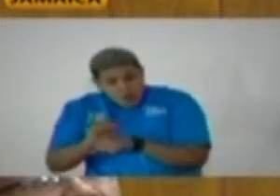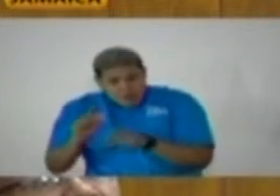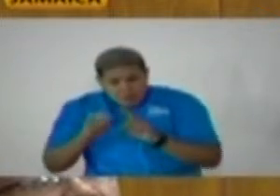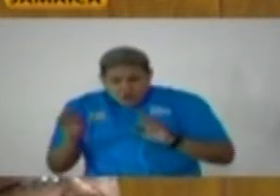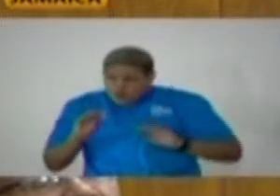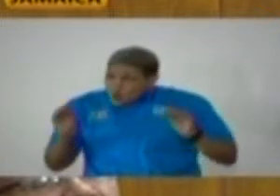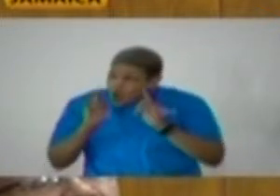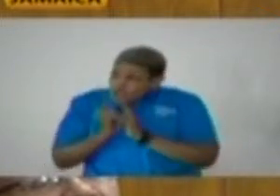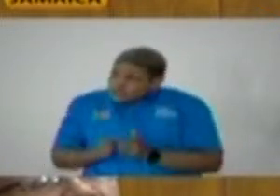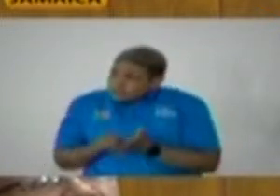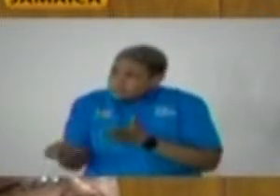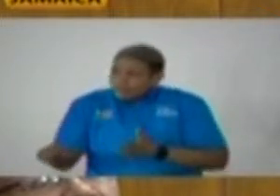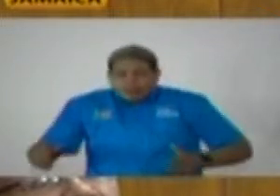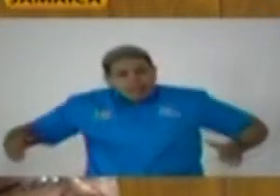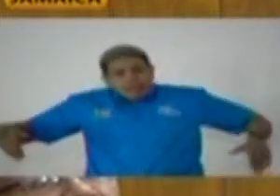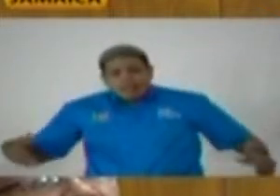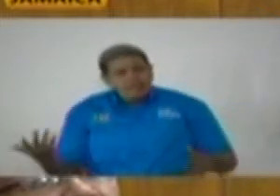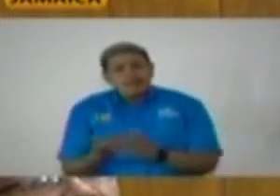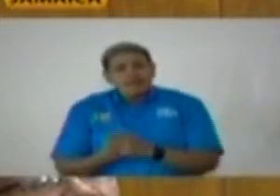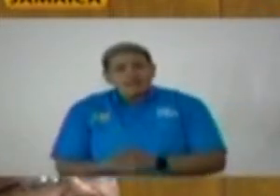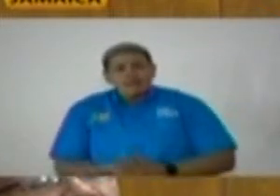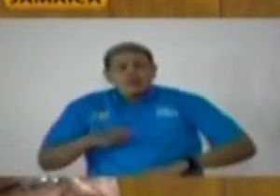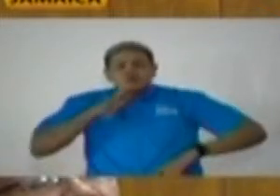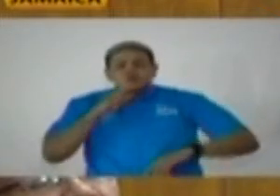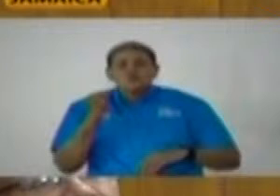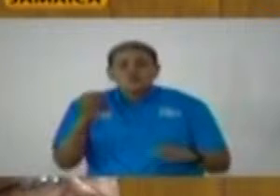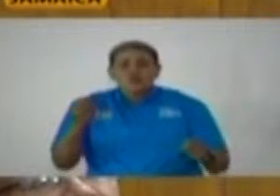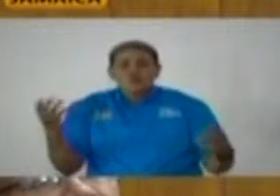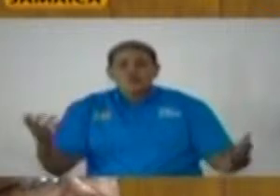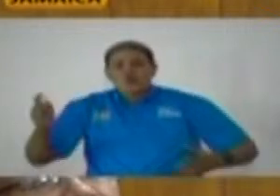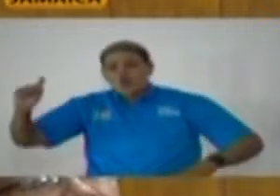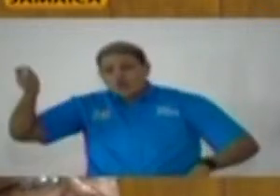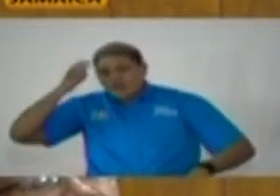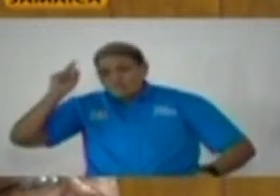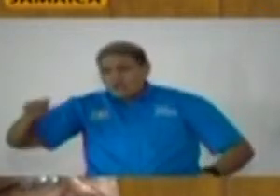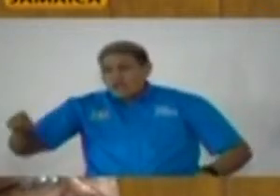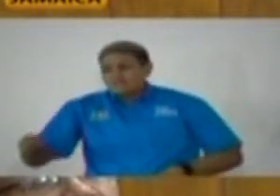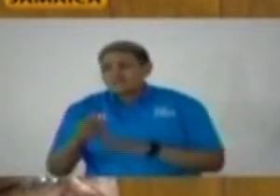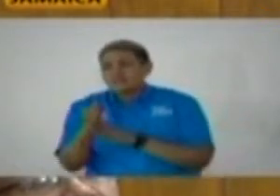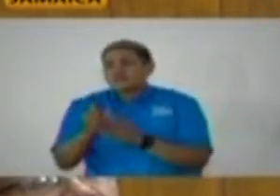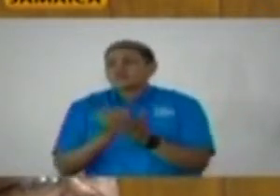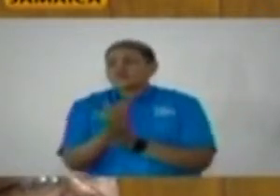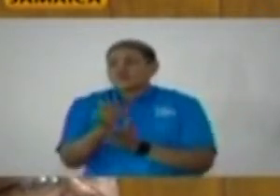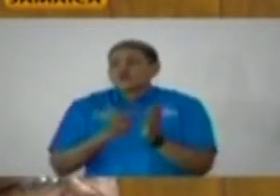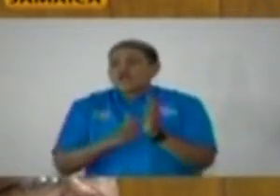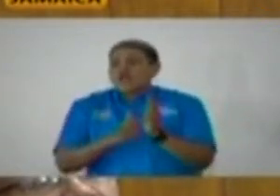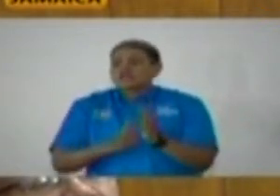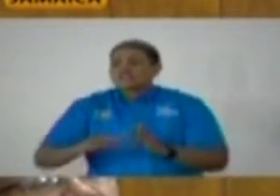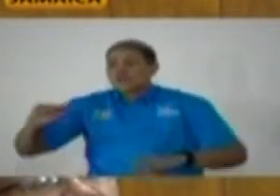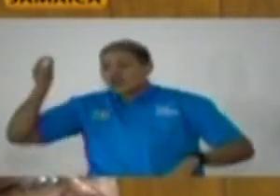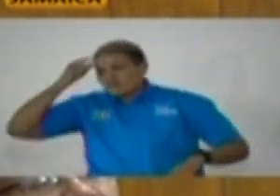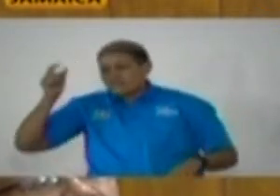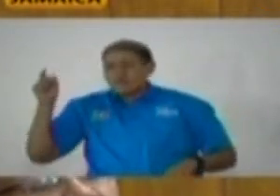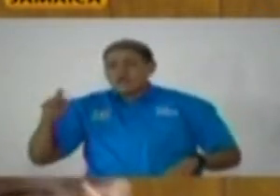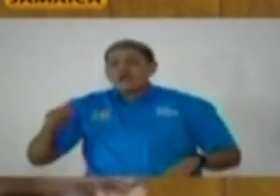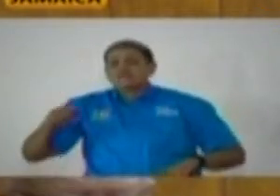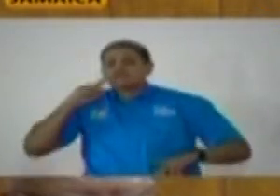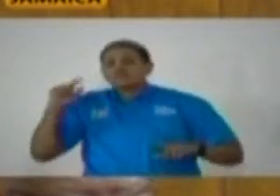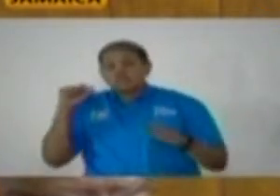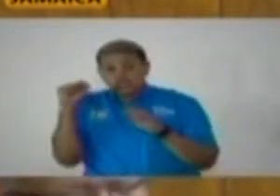been no adjustment provided. So government has to lead by example. Government has to